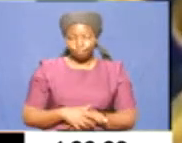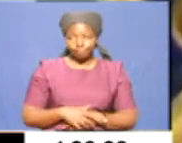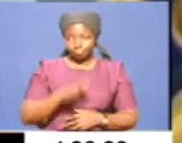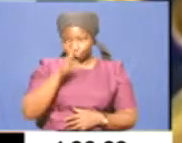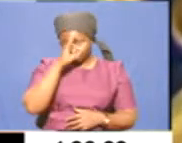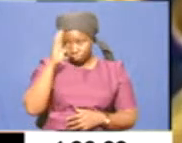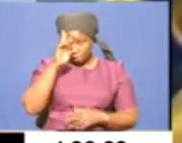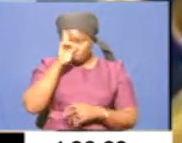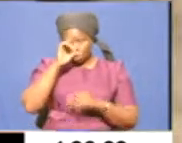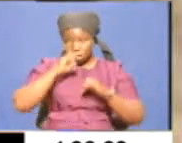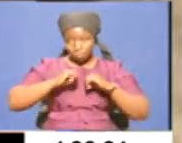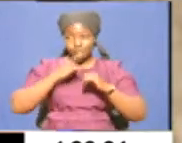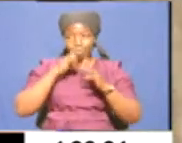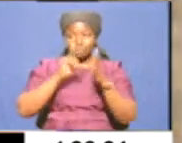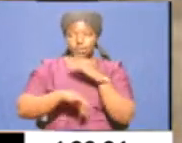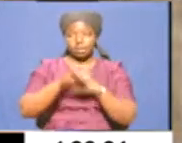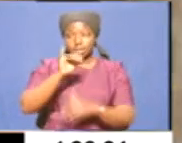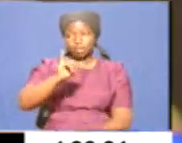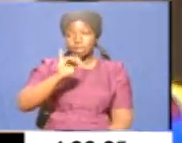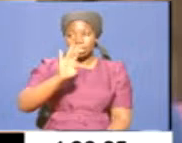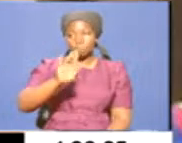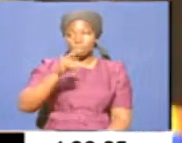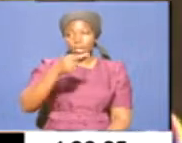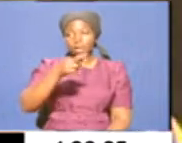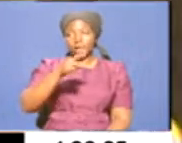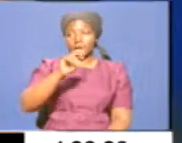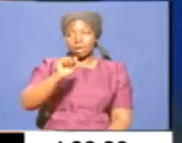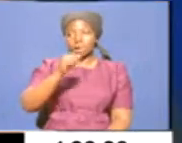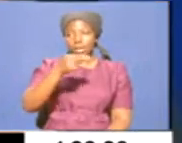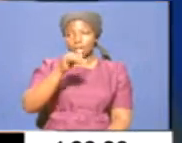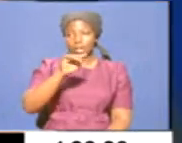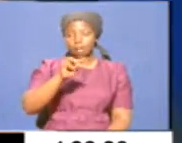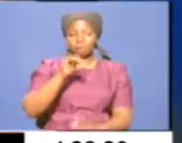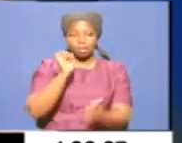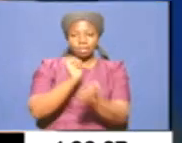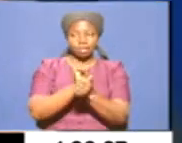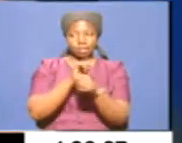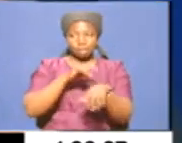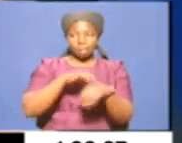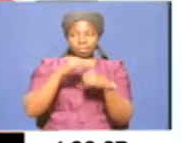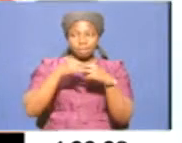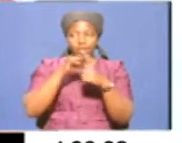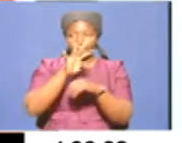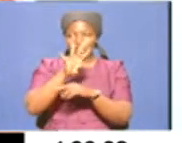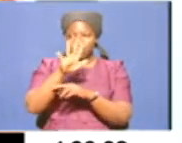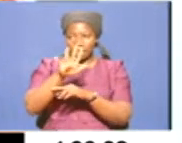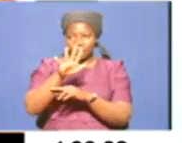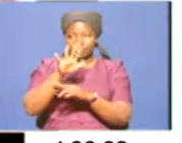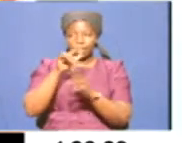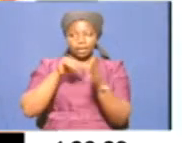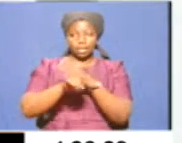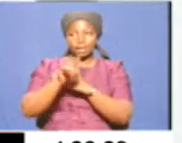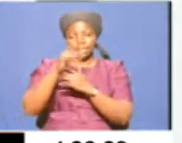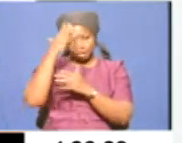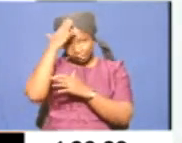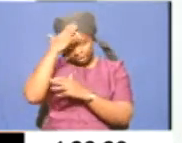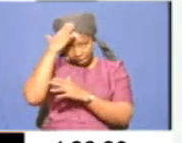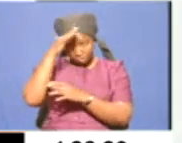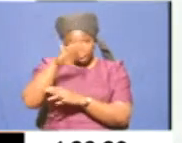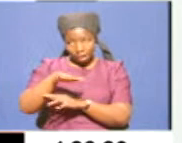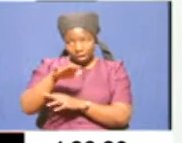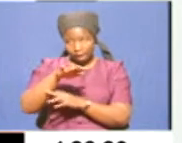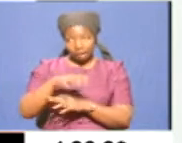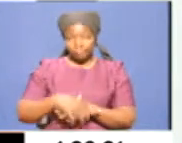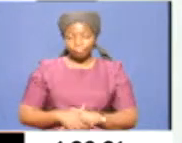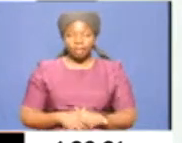Kipkemboi Rotich was arrested in the company of a male friend at 8:45 p.m. Thursday around Chaani area, Changamwe constituency. Mshukiwa